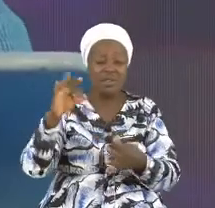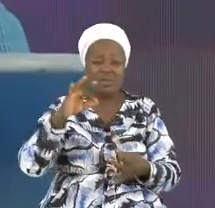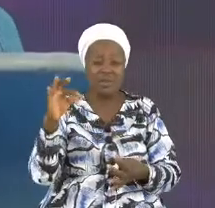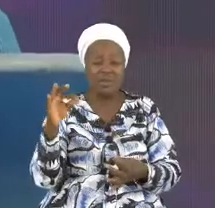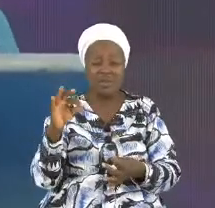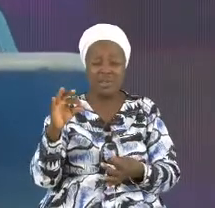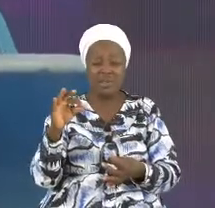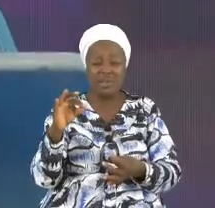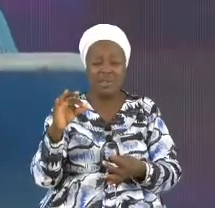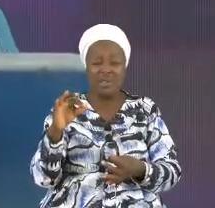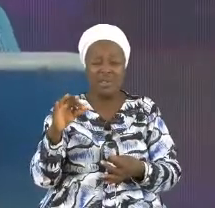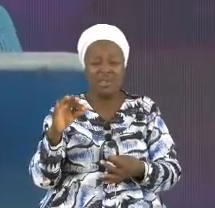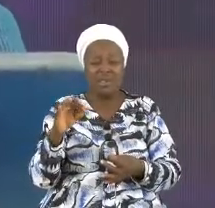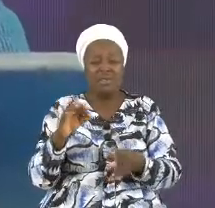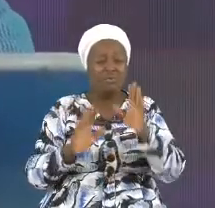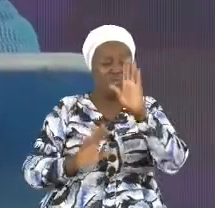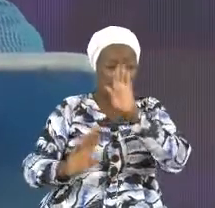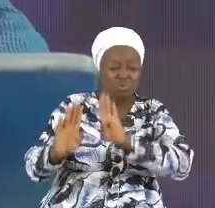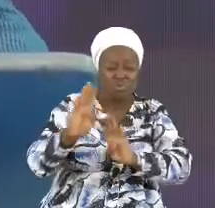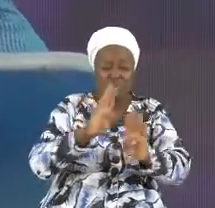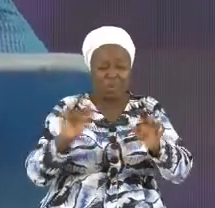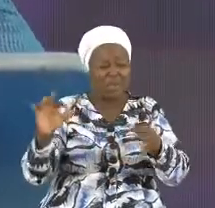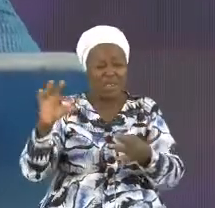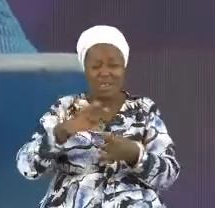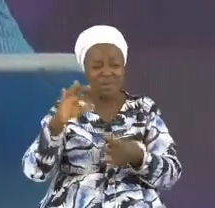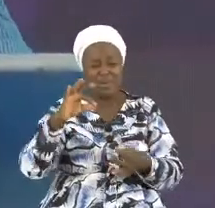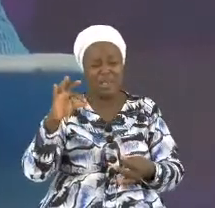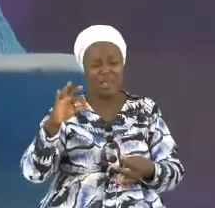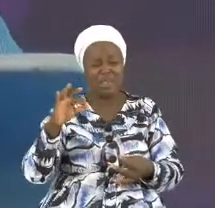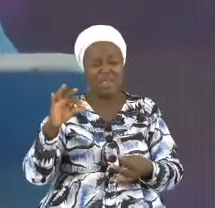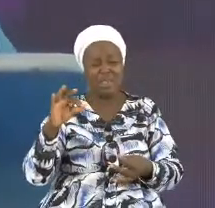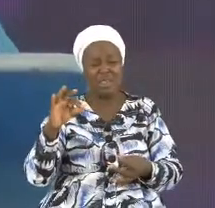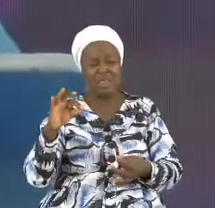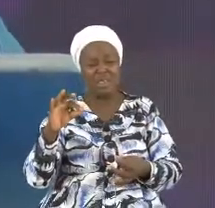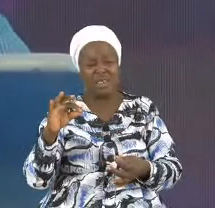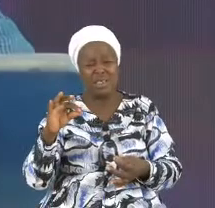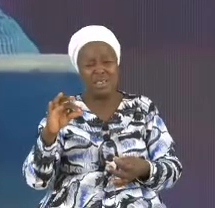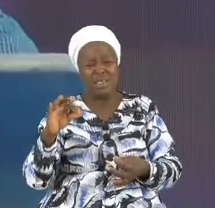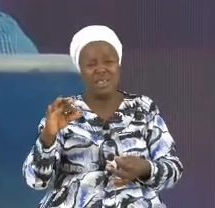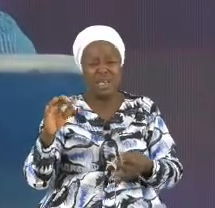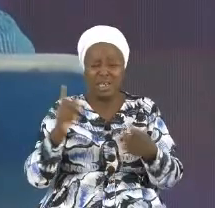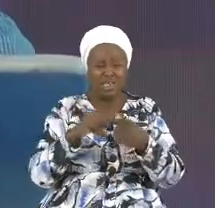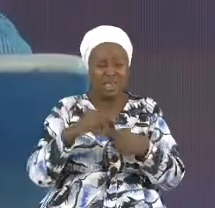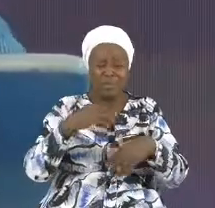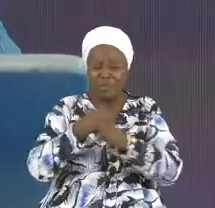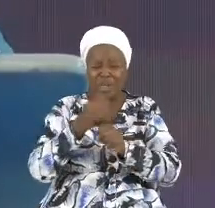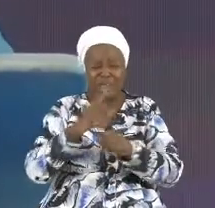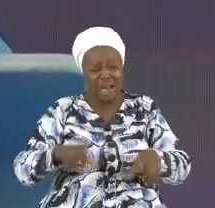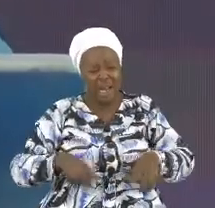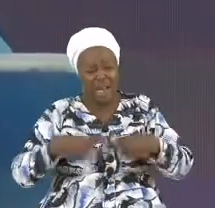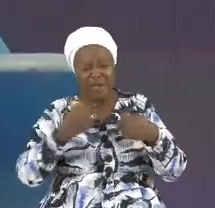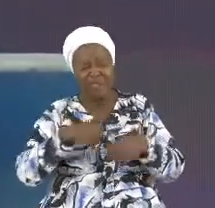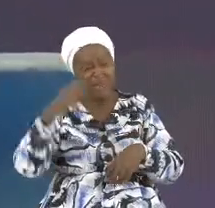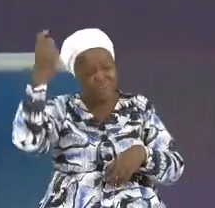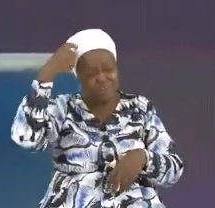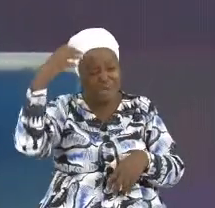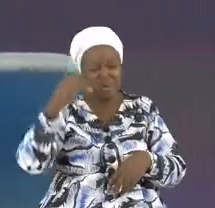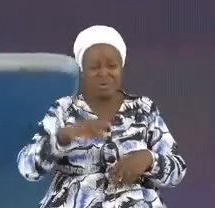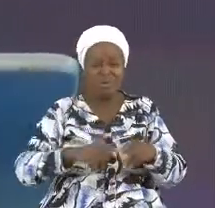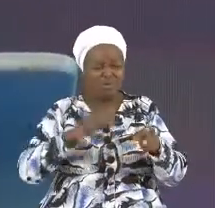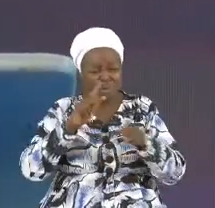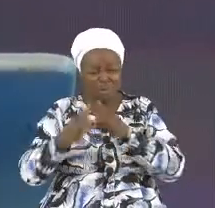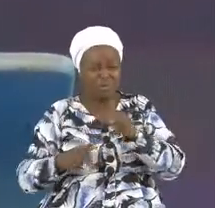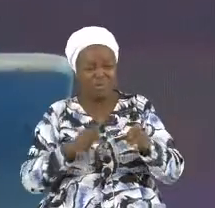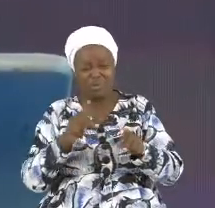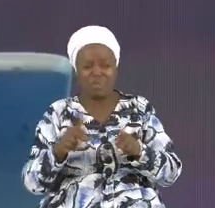tormenting spirit, vexing the hearts and the lives and the brain of the people,